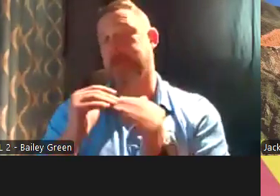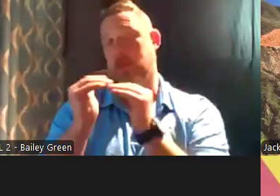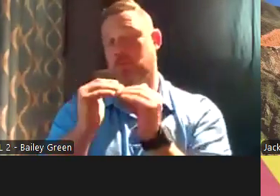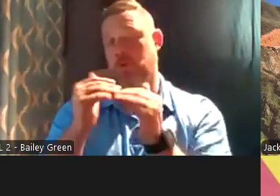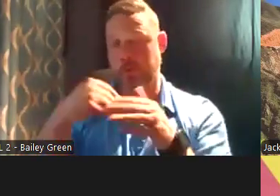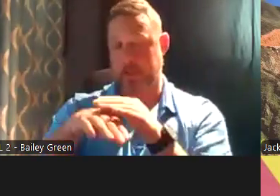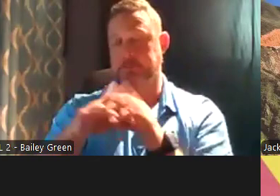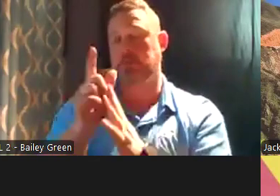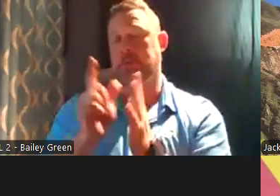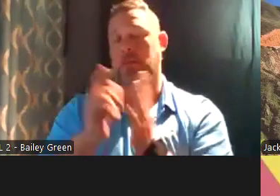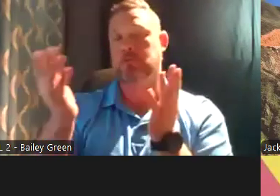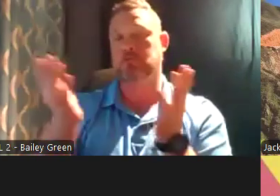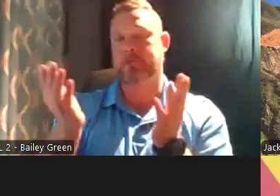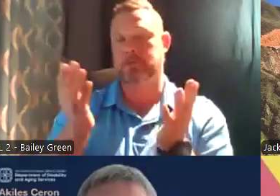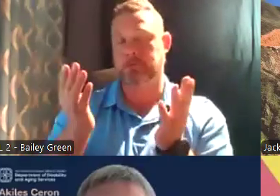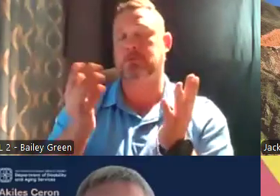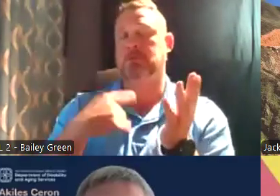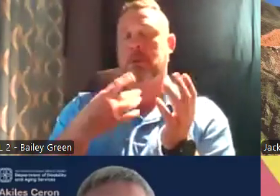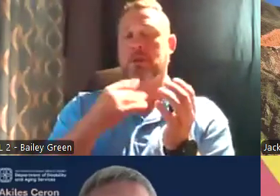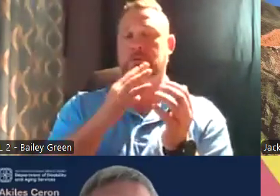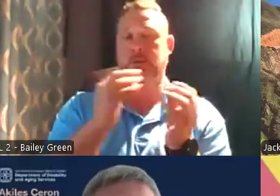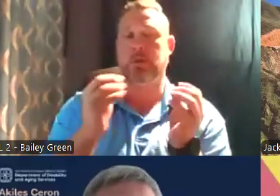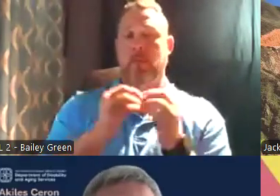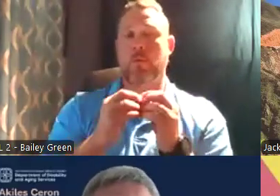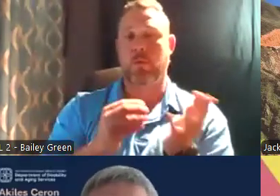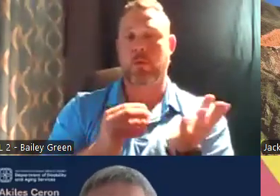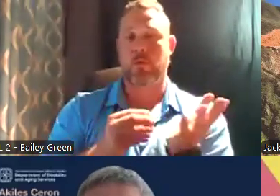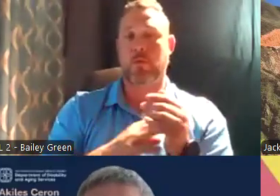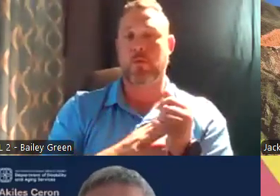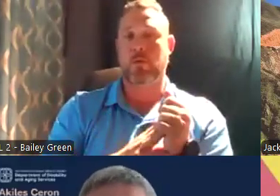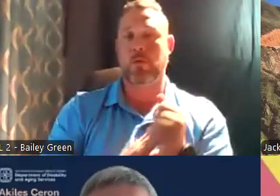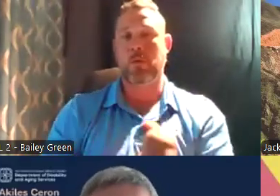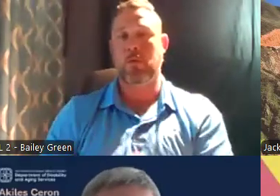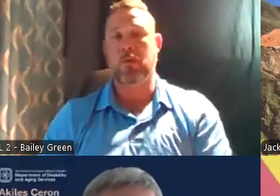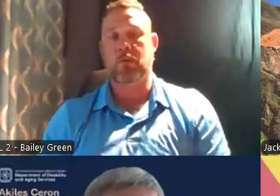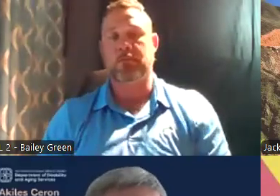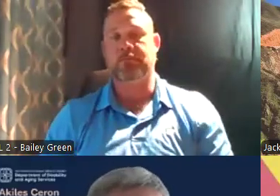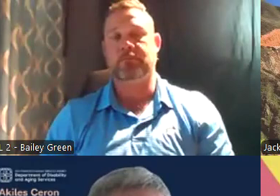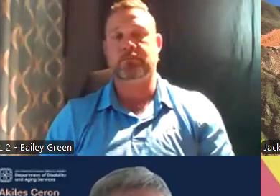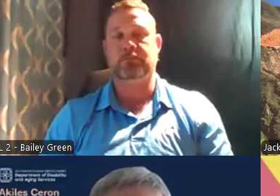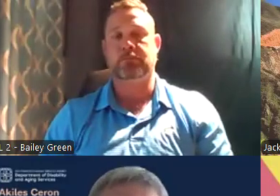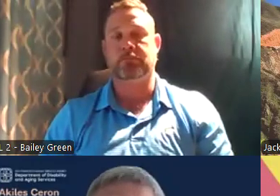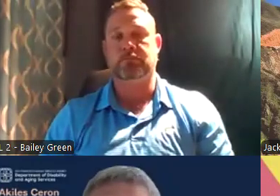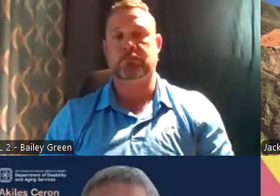to legal services? So I'd like to speak more to that, Lisa. Please feel free to.